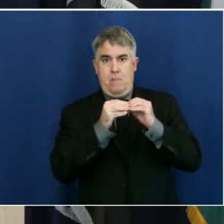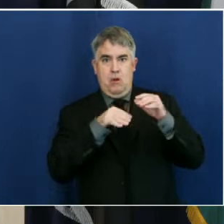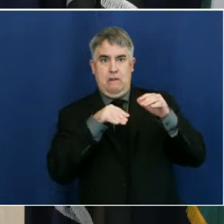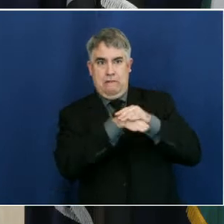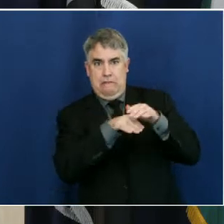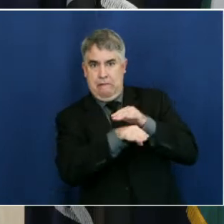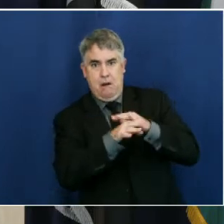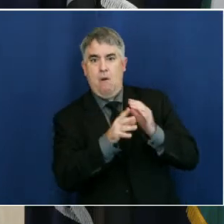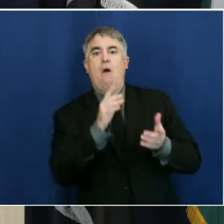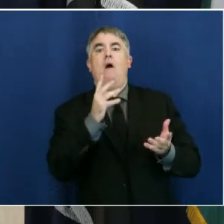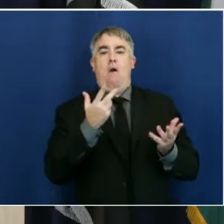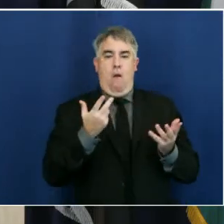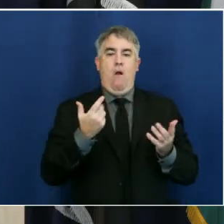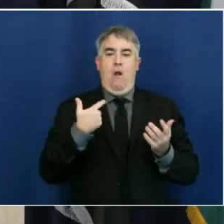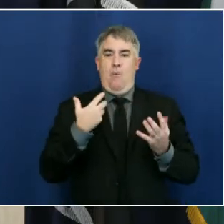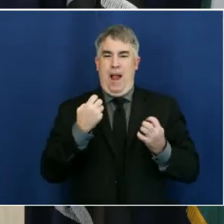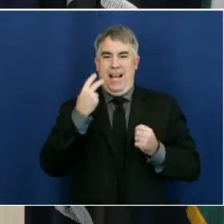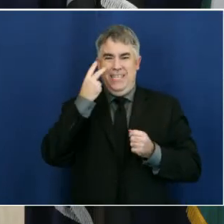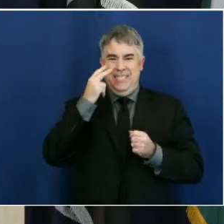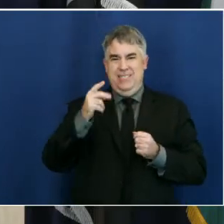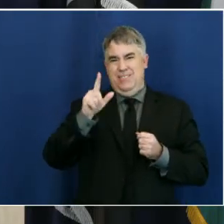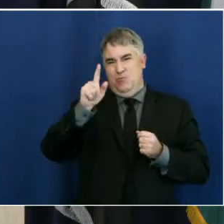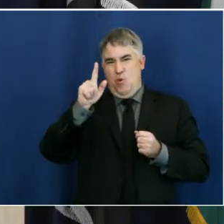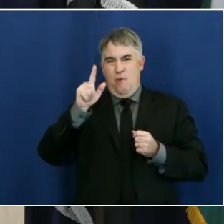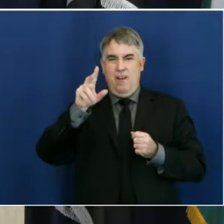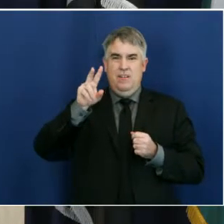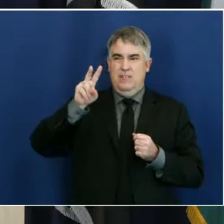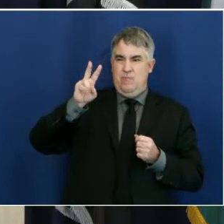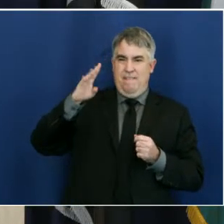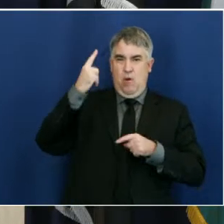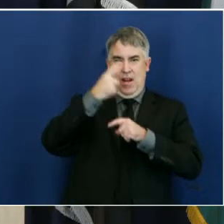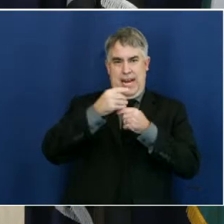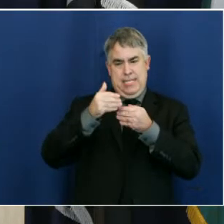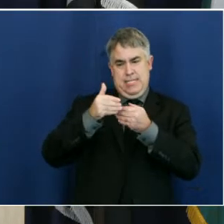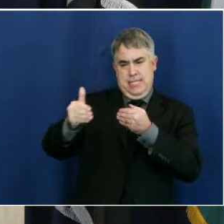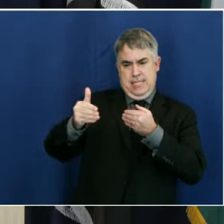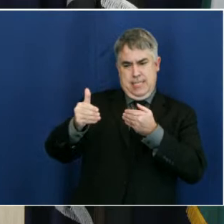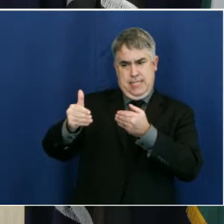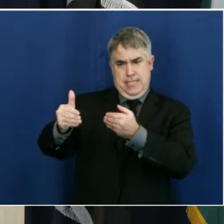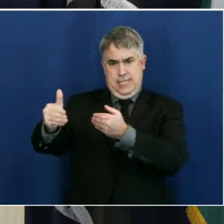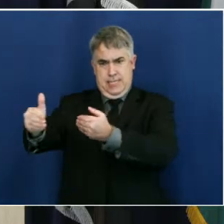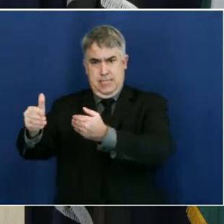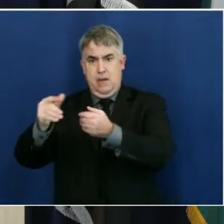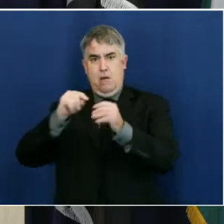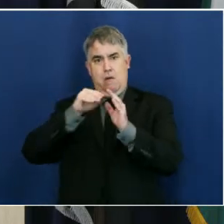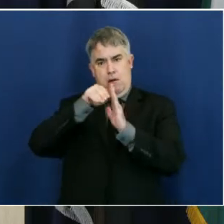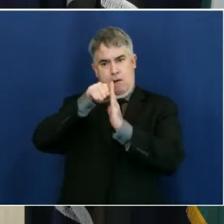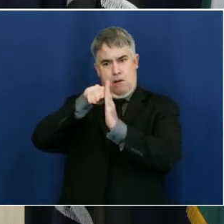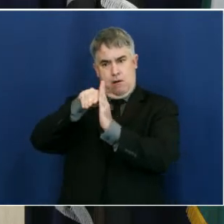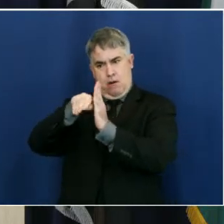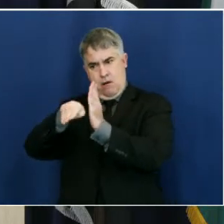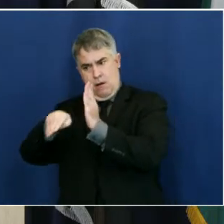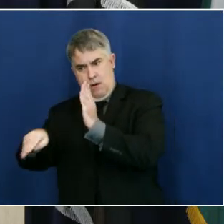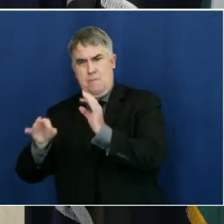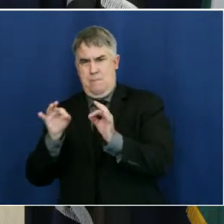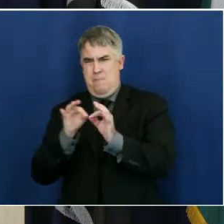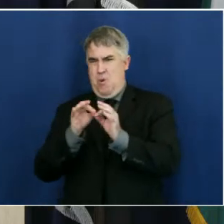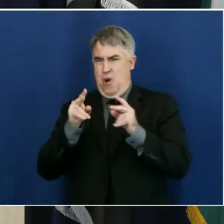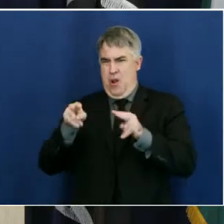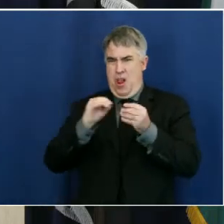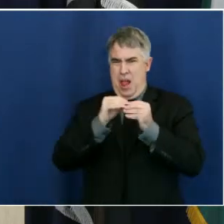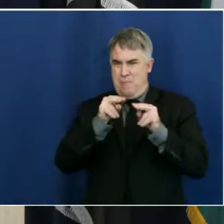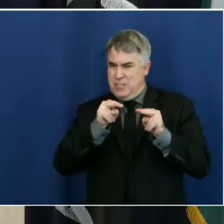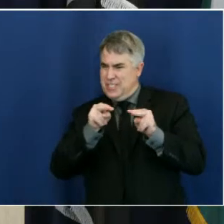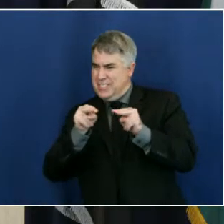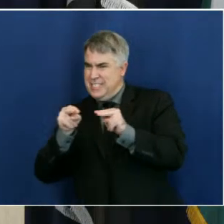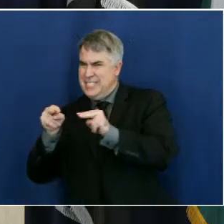21 to 24 days before we're likely to see a corresponding decline in hospitalizations. And we continue to really implore the public to please follow the public health